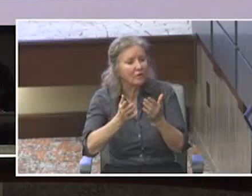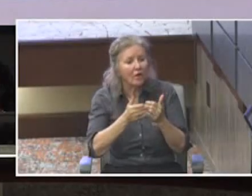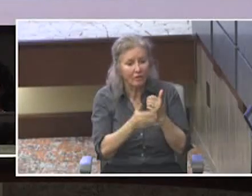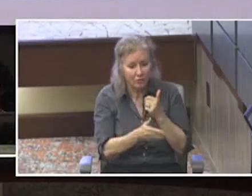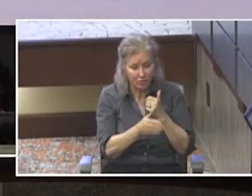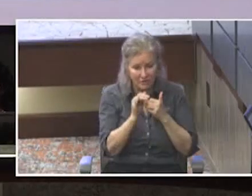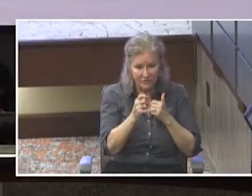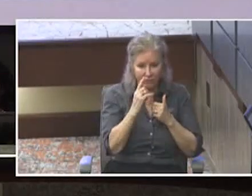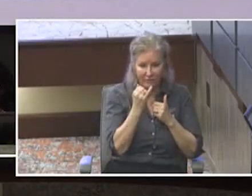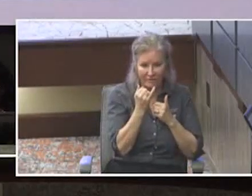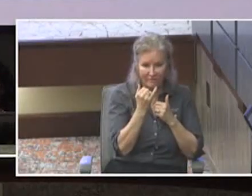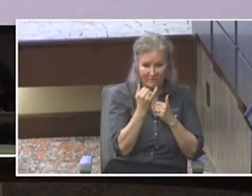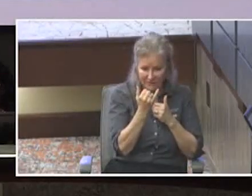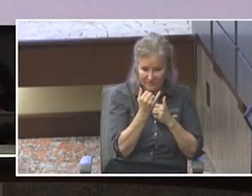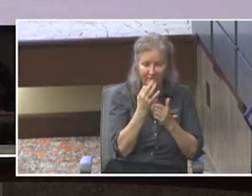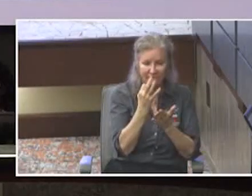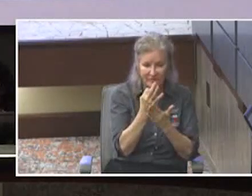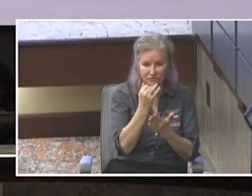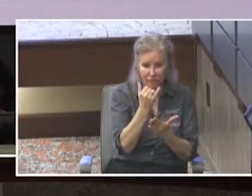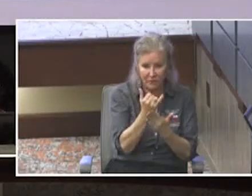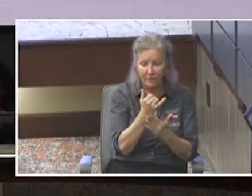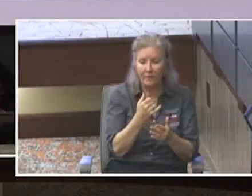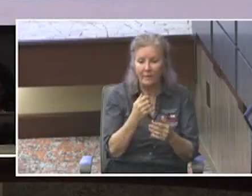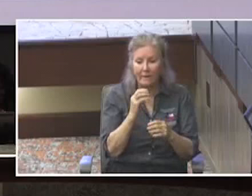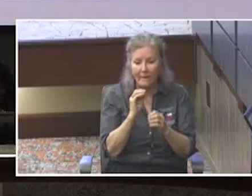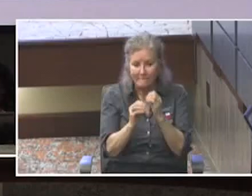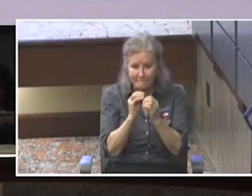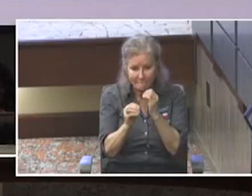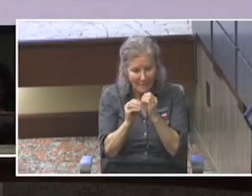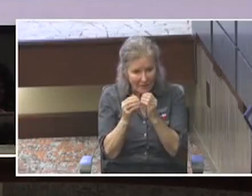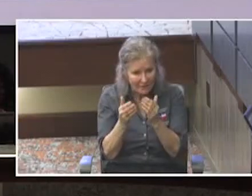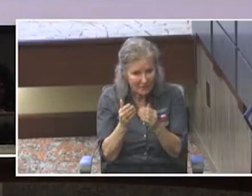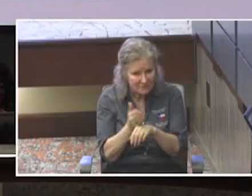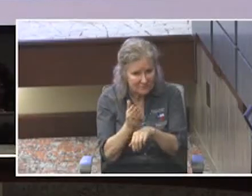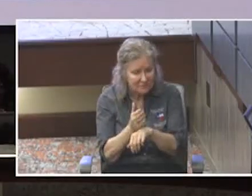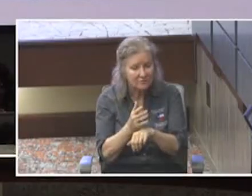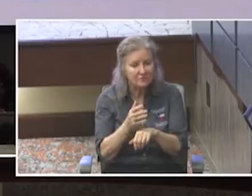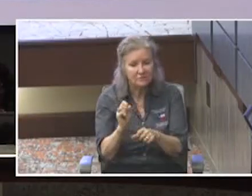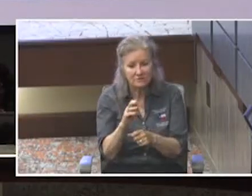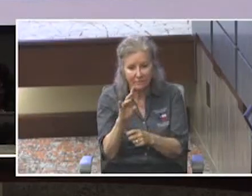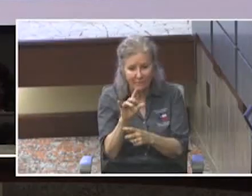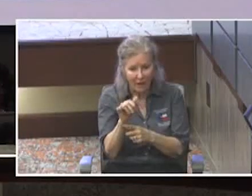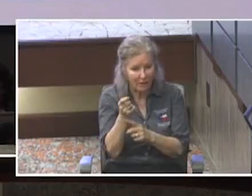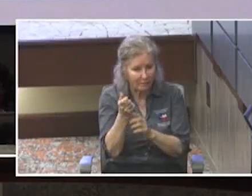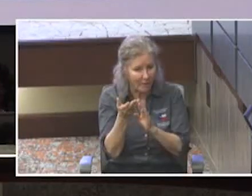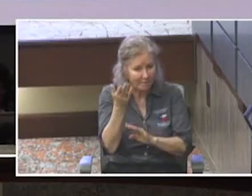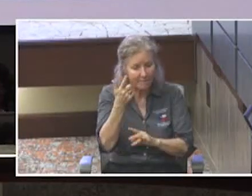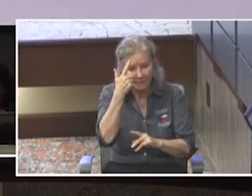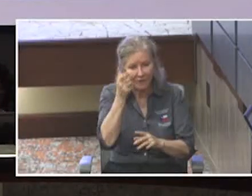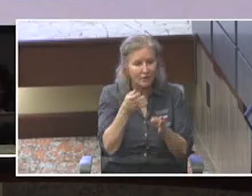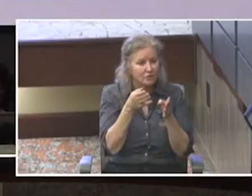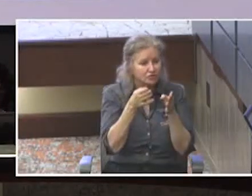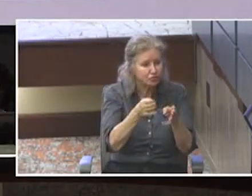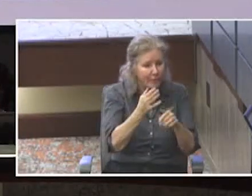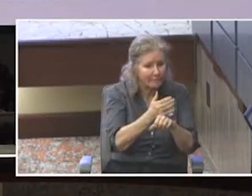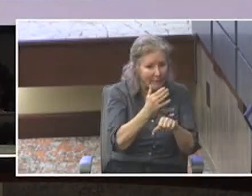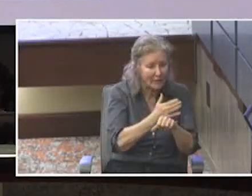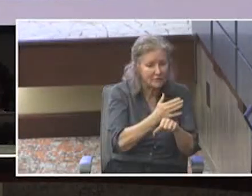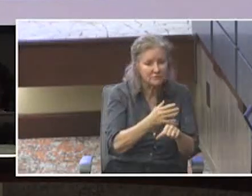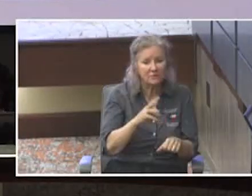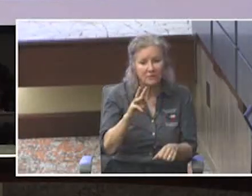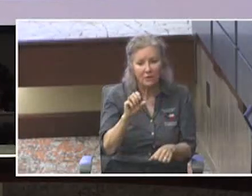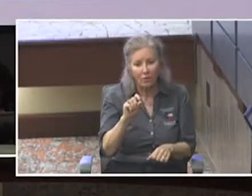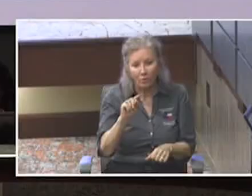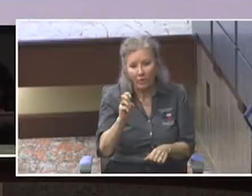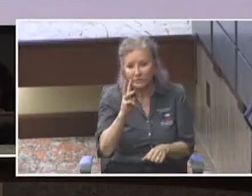this fiscal year. Maintenance and supplies are slightly elevated because of street and sewer maintenance supplies, wastewater plant